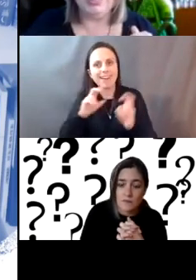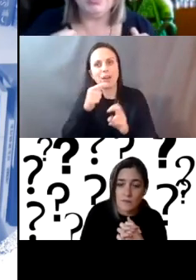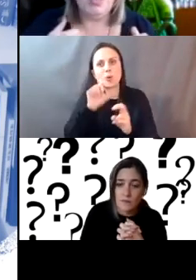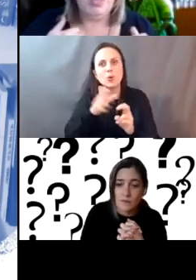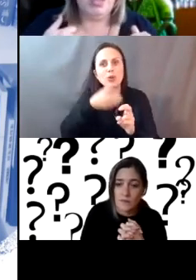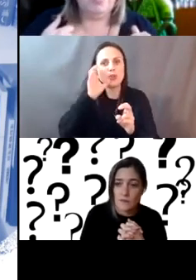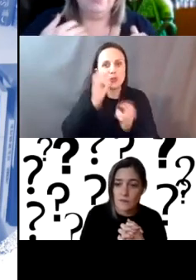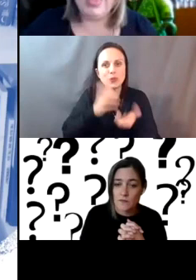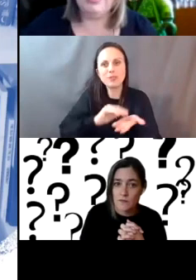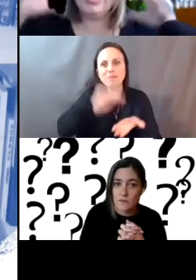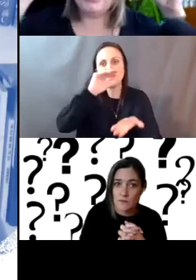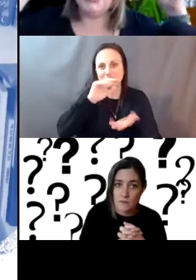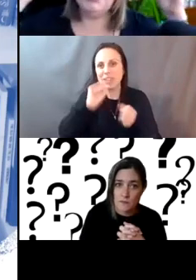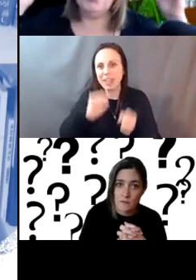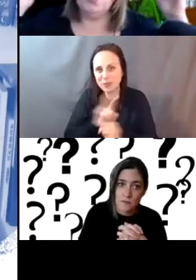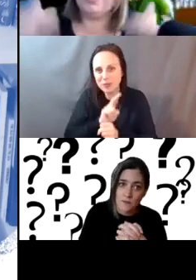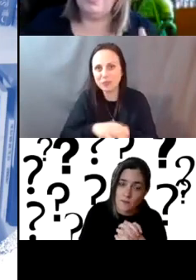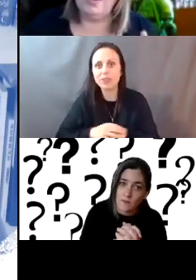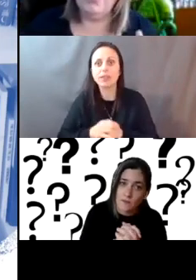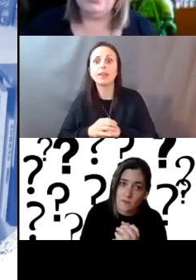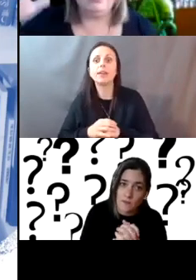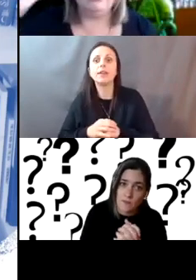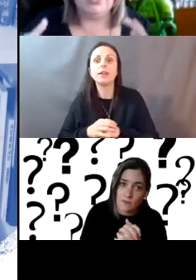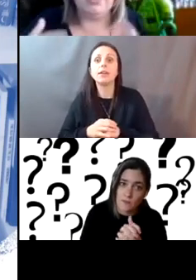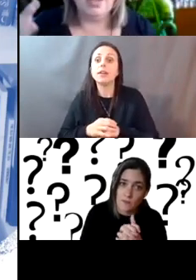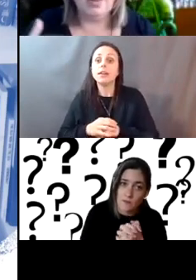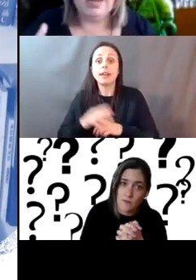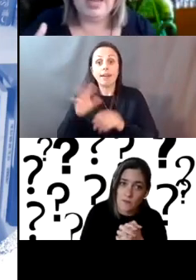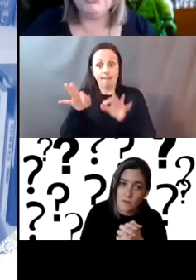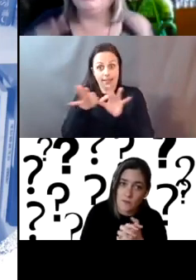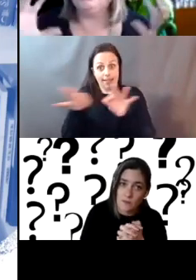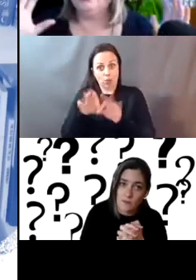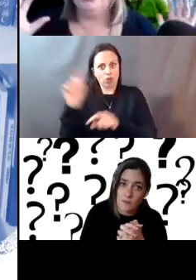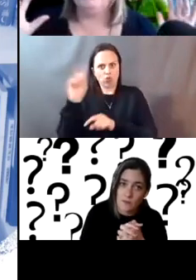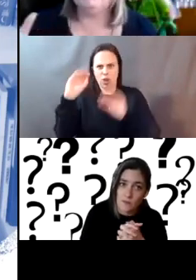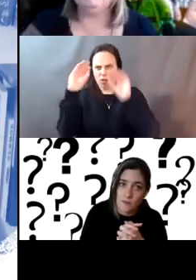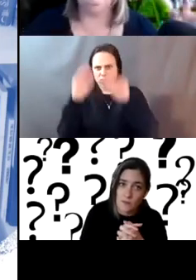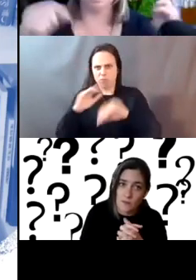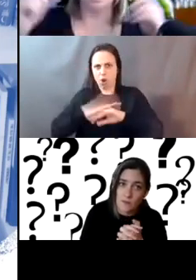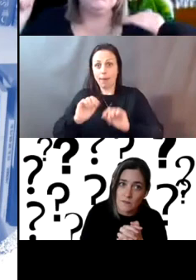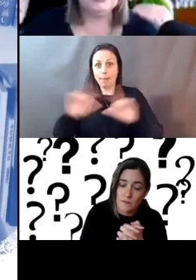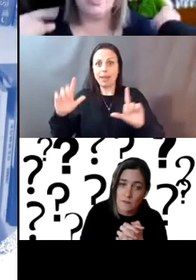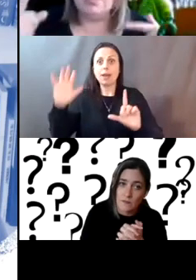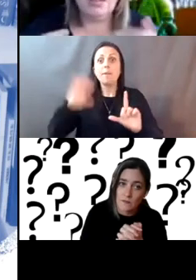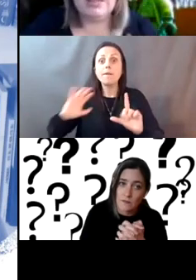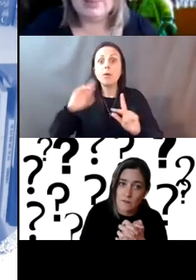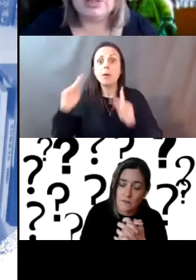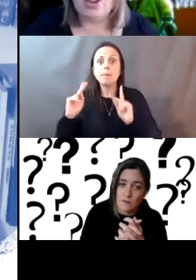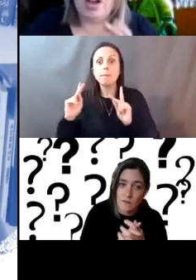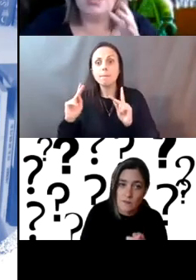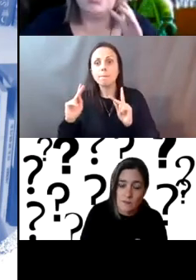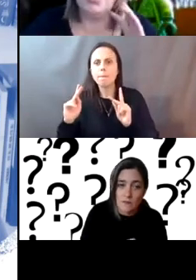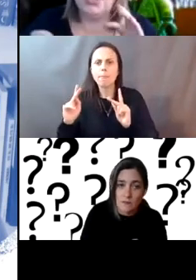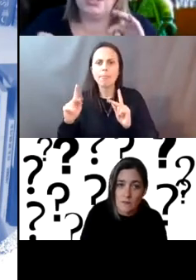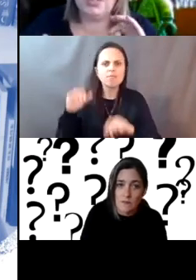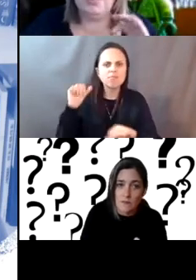mentioned. And in terms of where the language appears on the page, like it used to be people would tie themselves up into